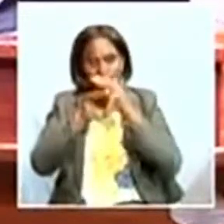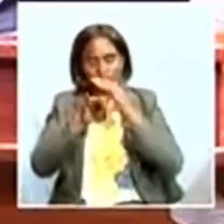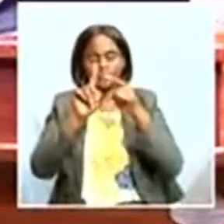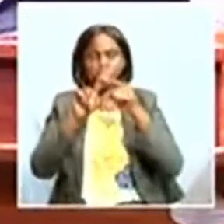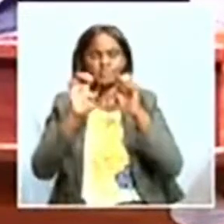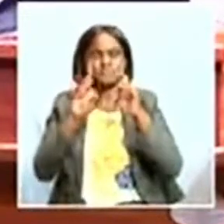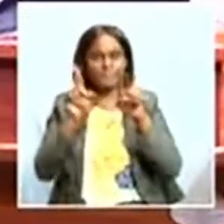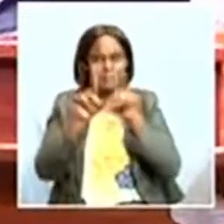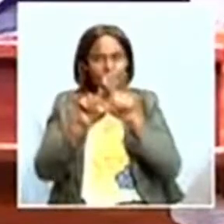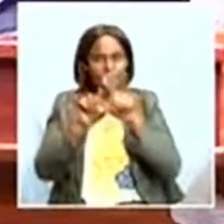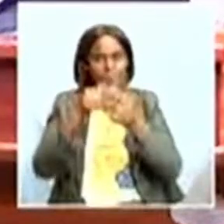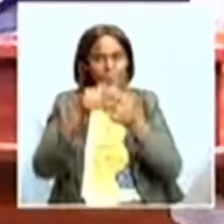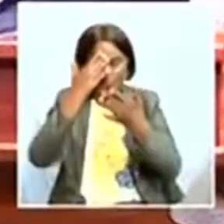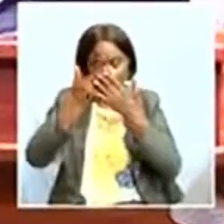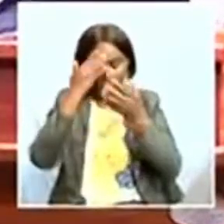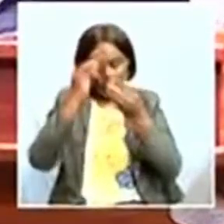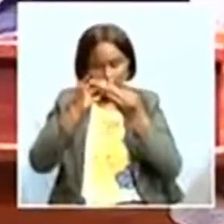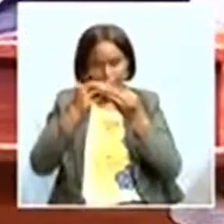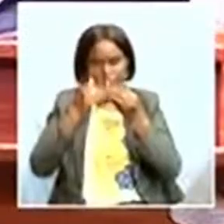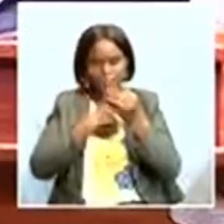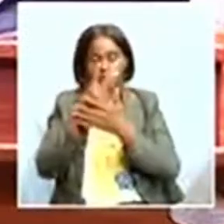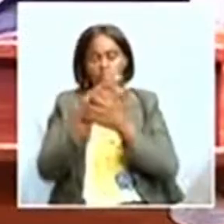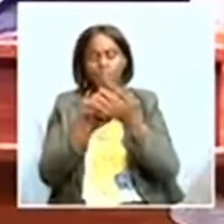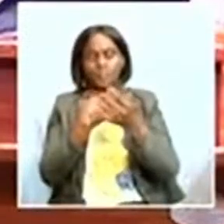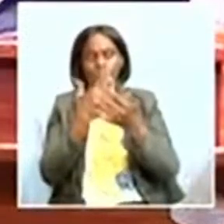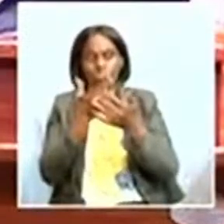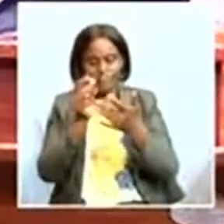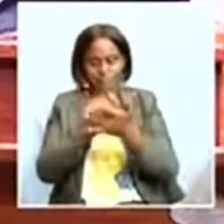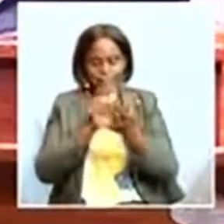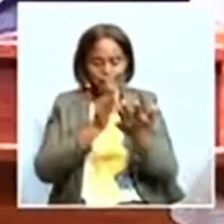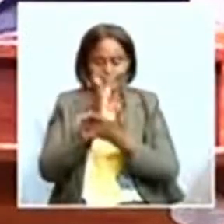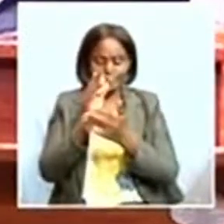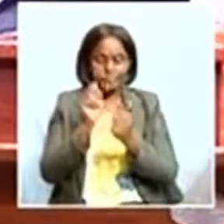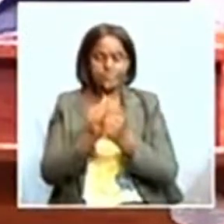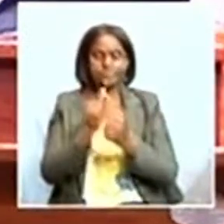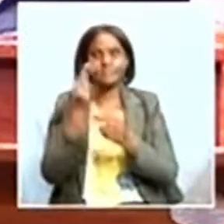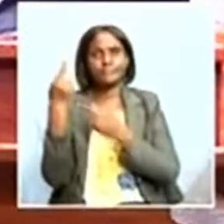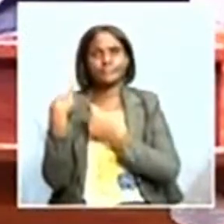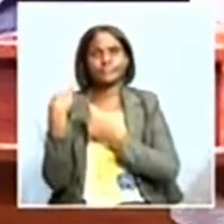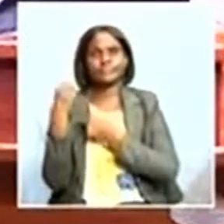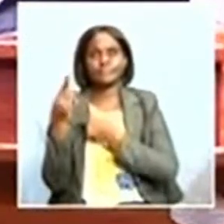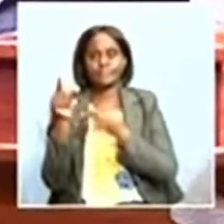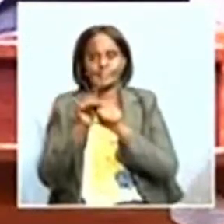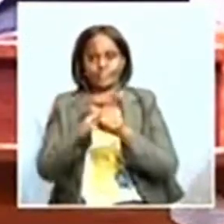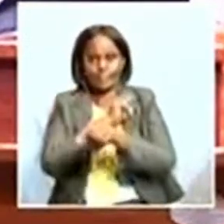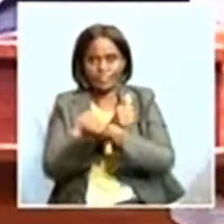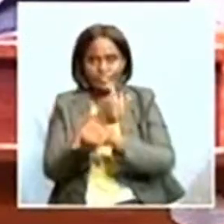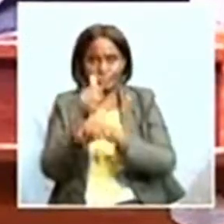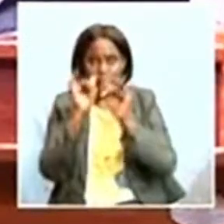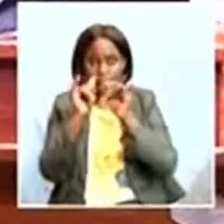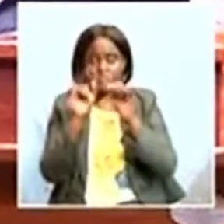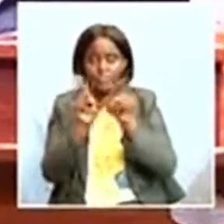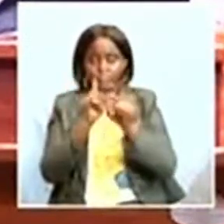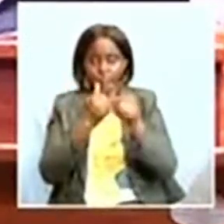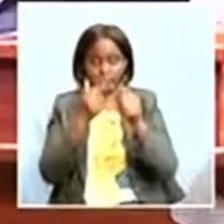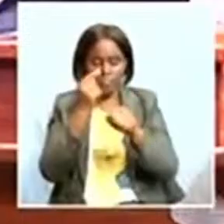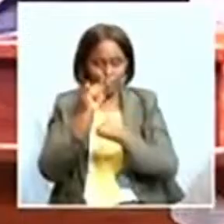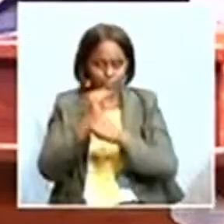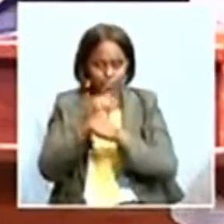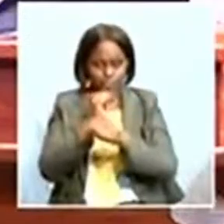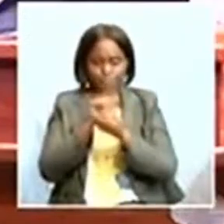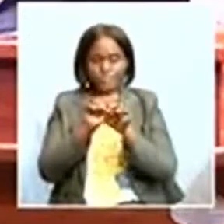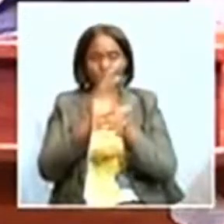education, reinforcing that it is both a right and a duty. Authorities remain dedicated to enforcing